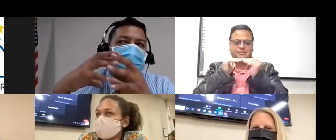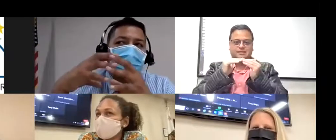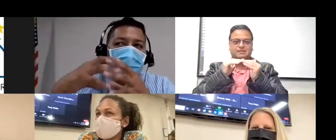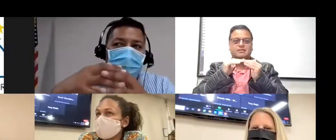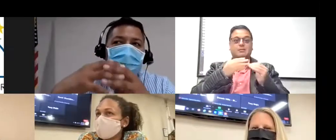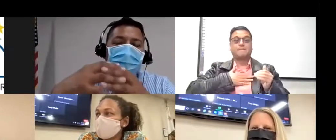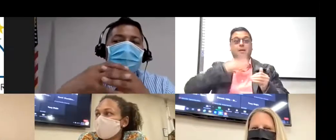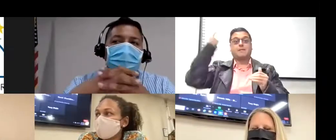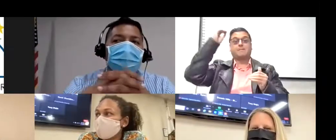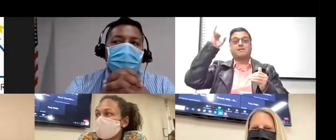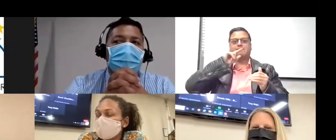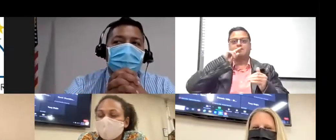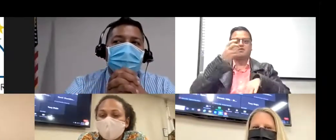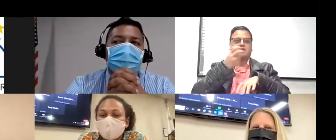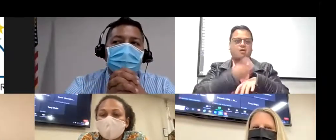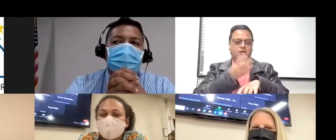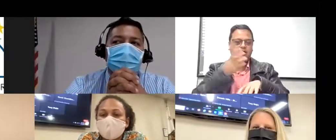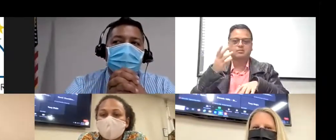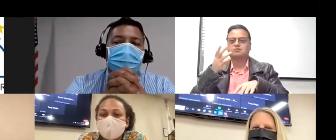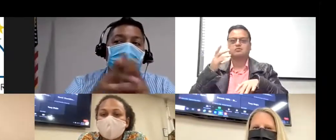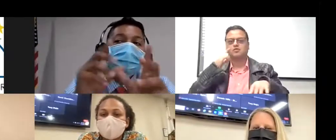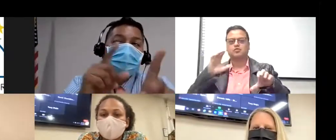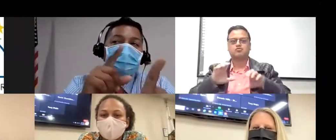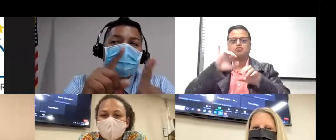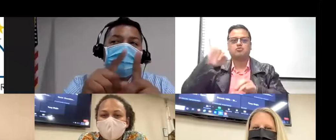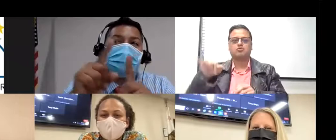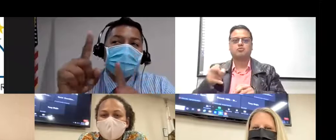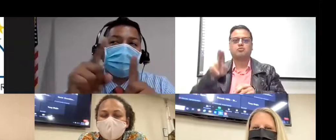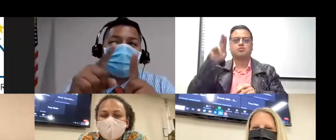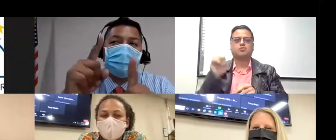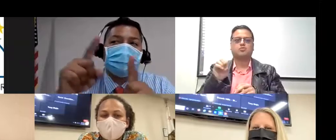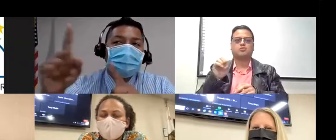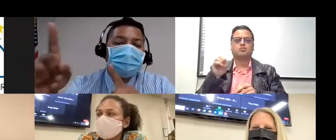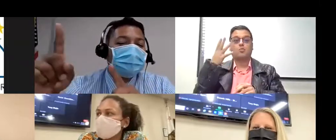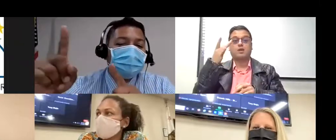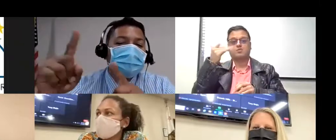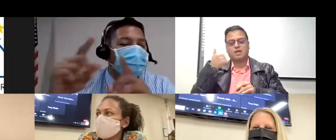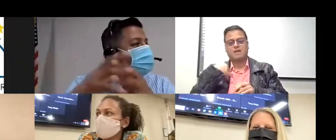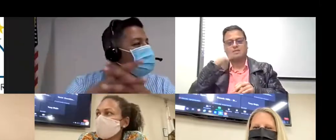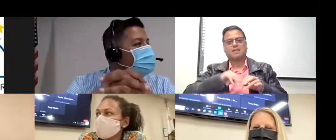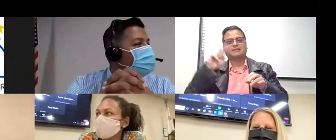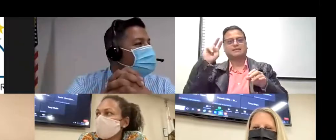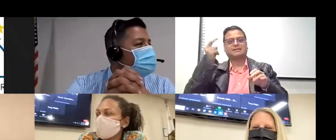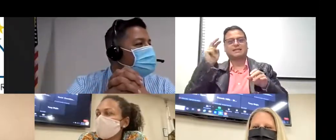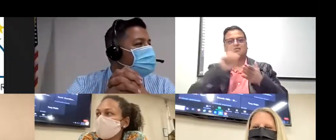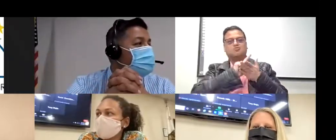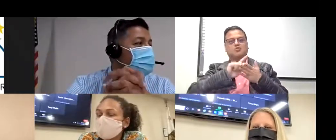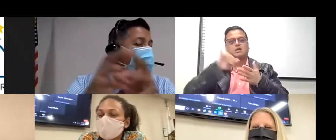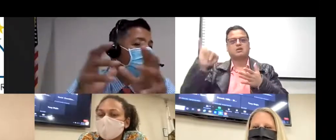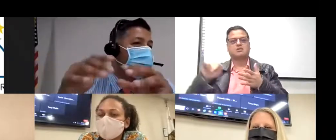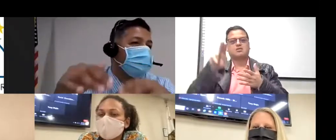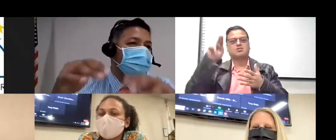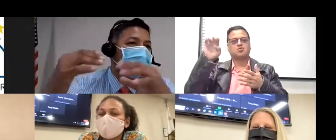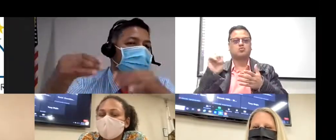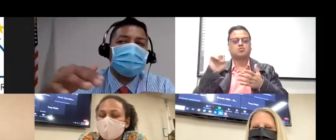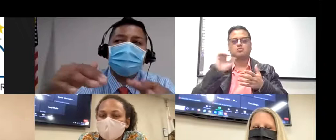opinion, really difficult to pull that off in June, especially because we do actually go into that second week in June in terms of the assessments, and we wouldn't